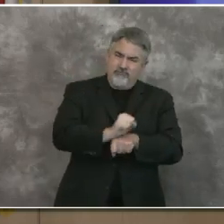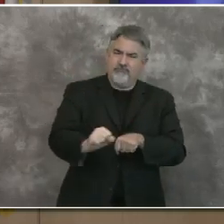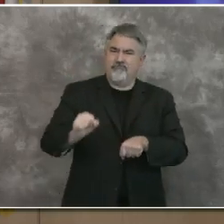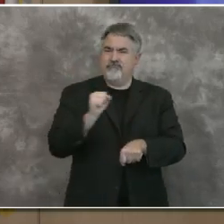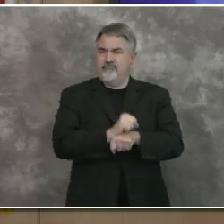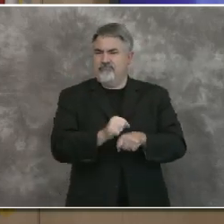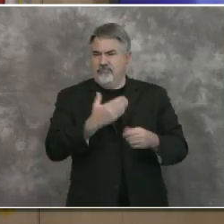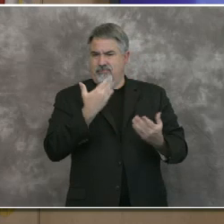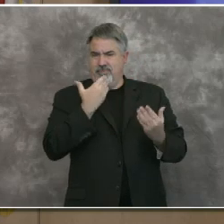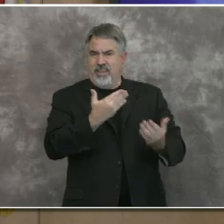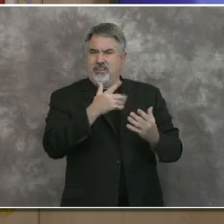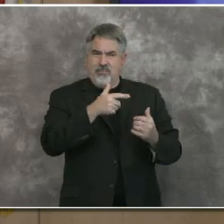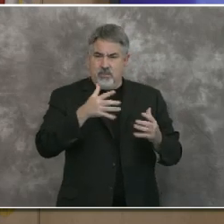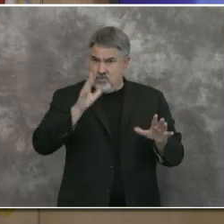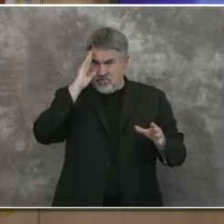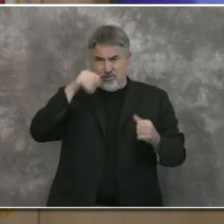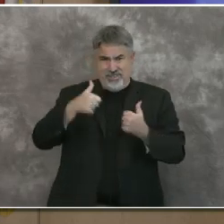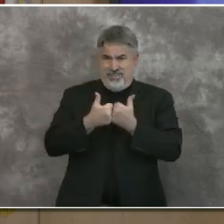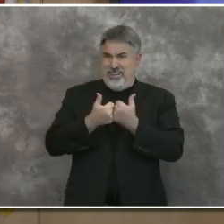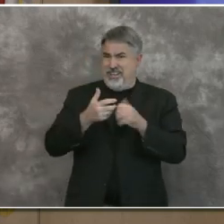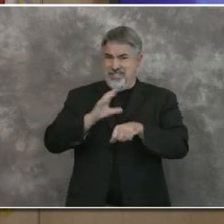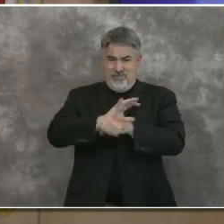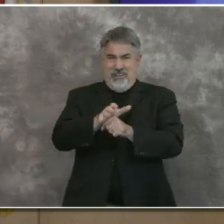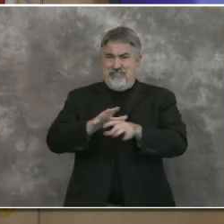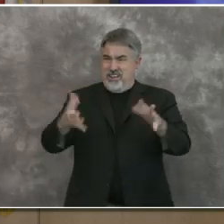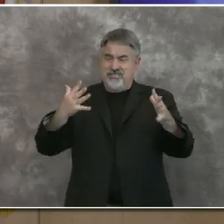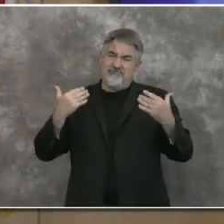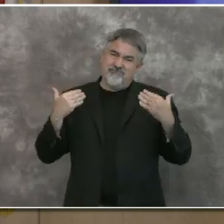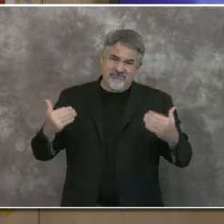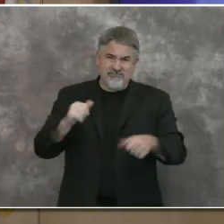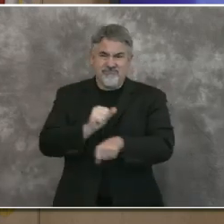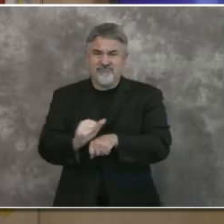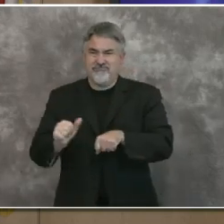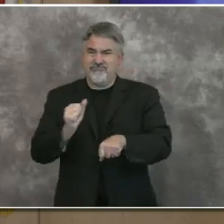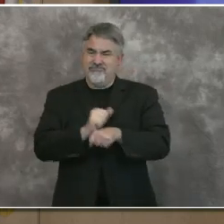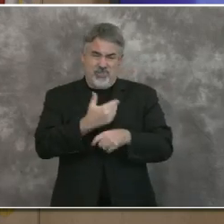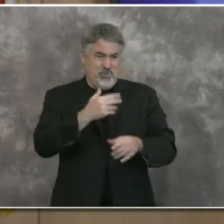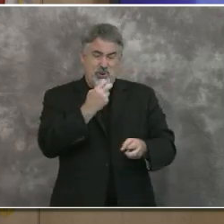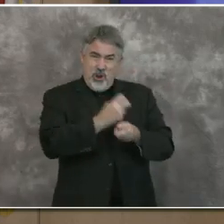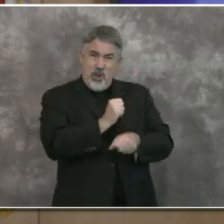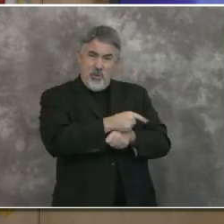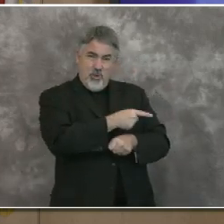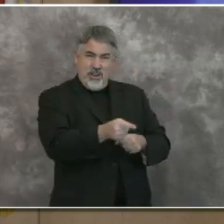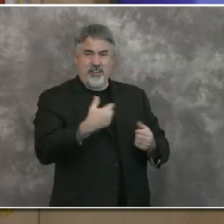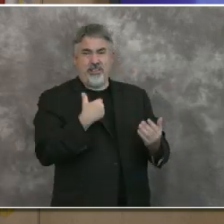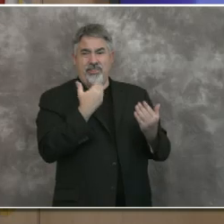difficulties that so many of us face, our healthcare workers remain on the front lines. They show up to work, they